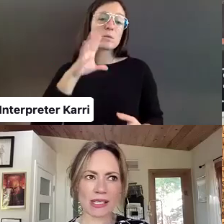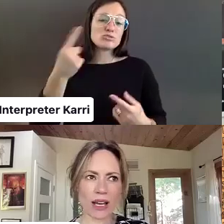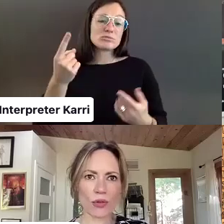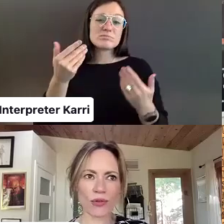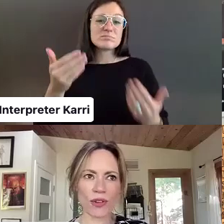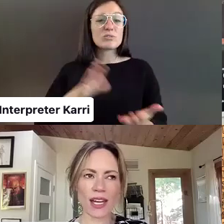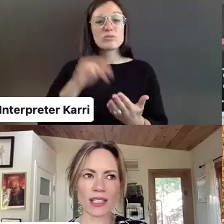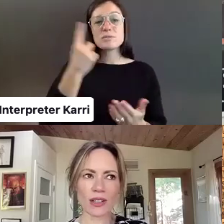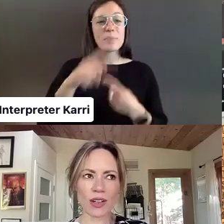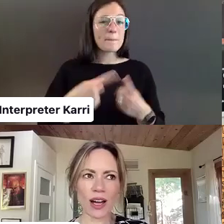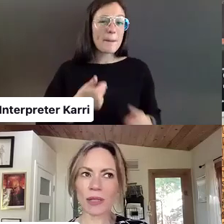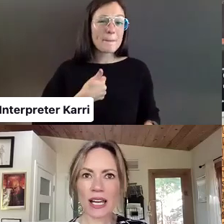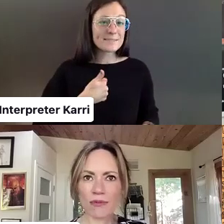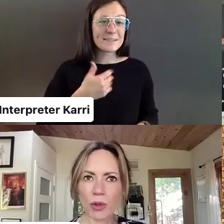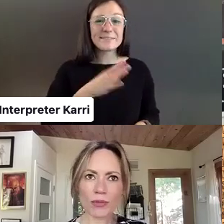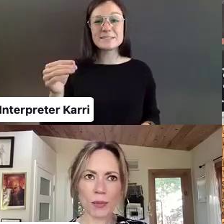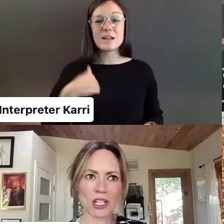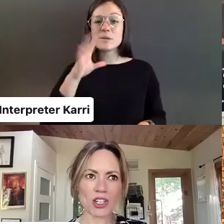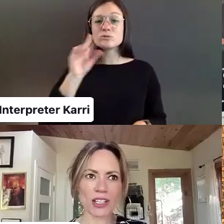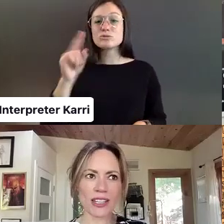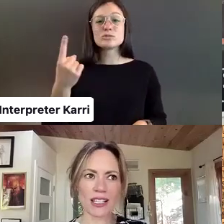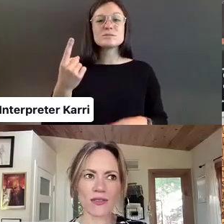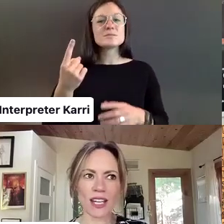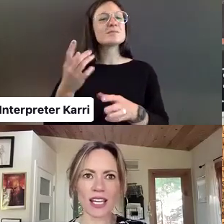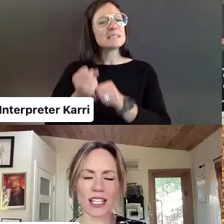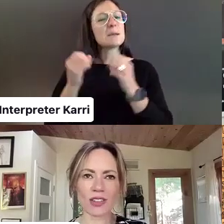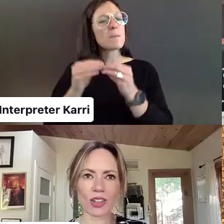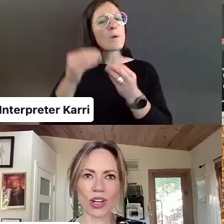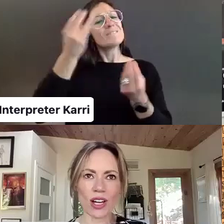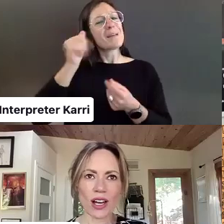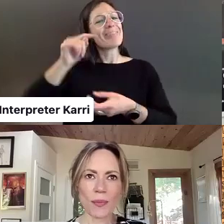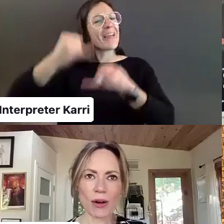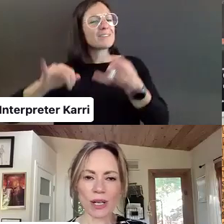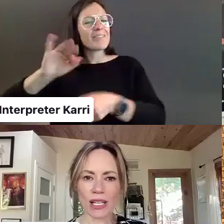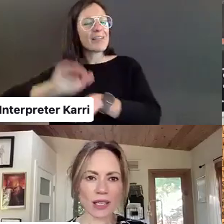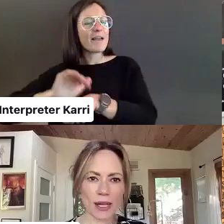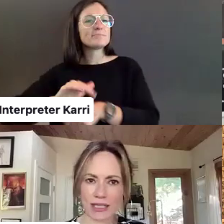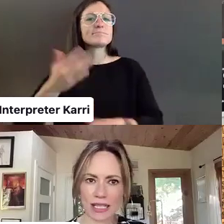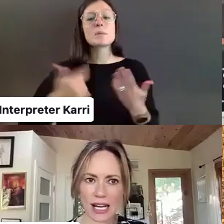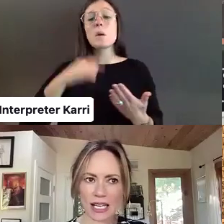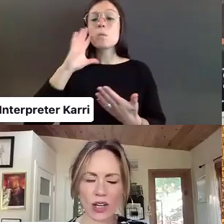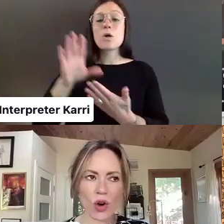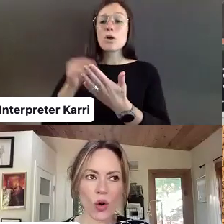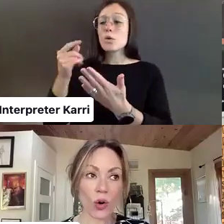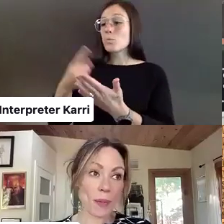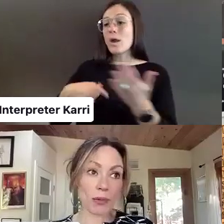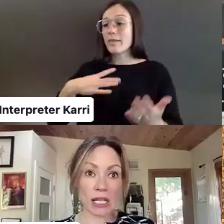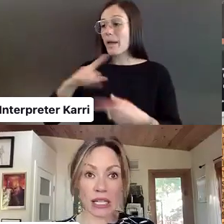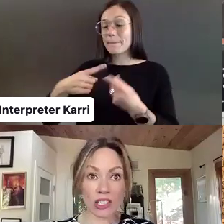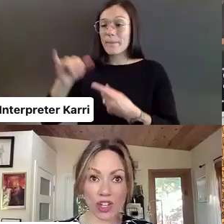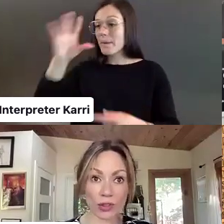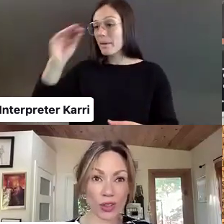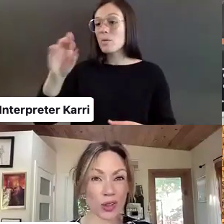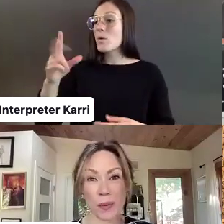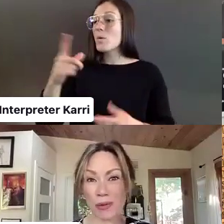about myself and I'm going to have more information at the end of the night, either about what I like about this guy or about what I